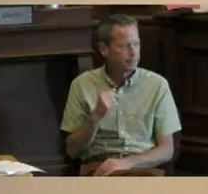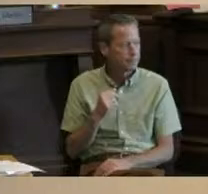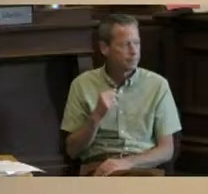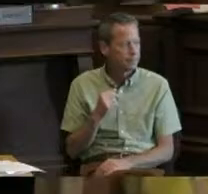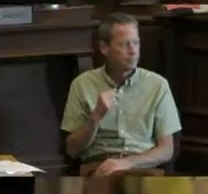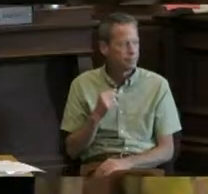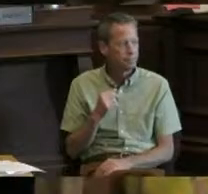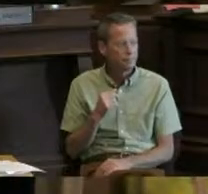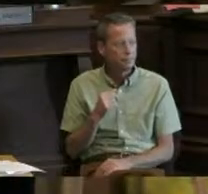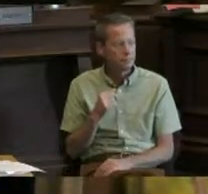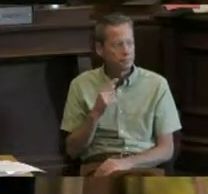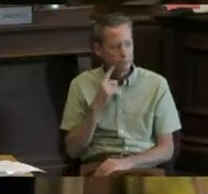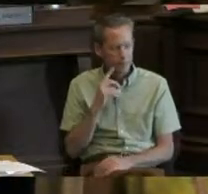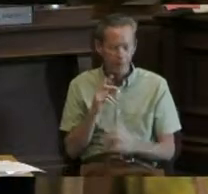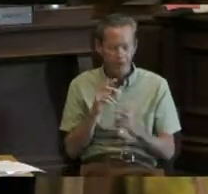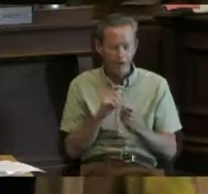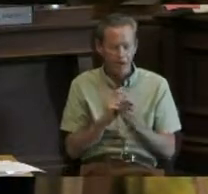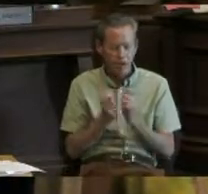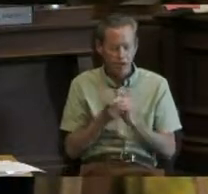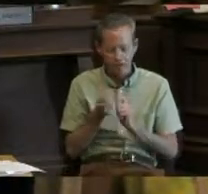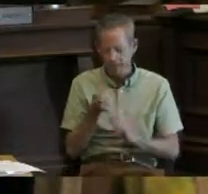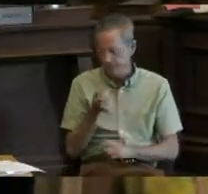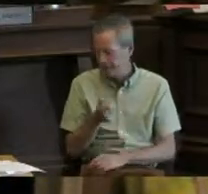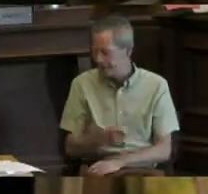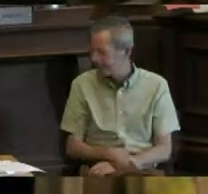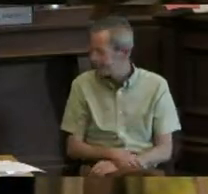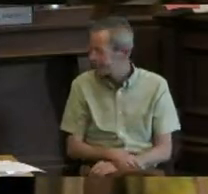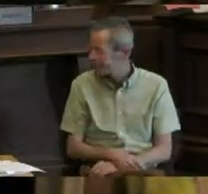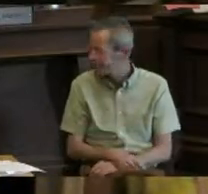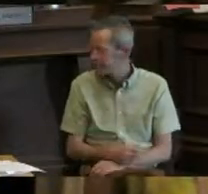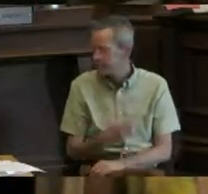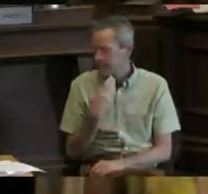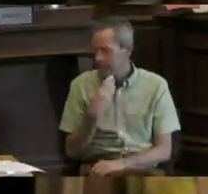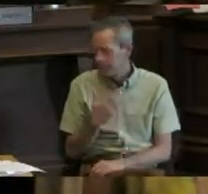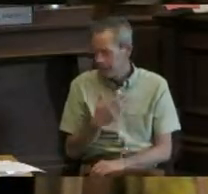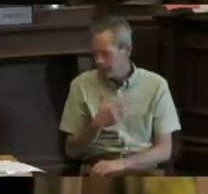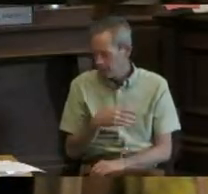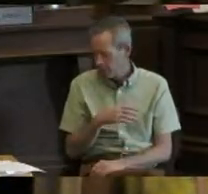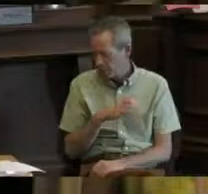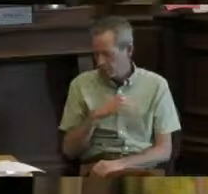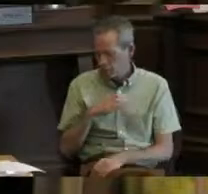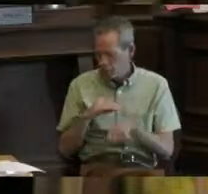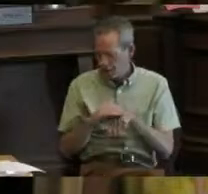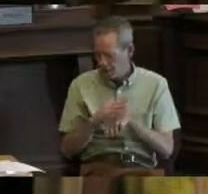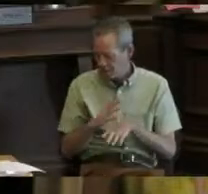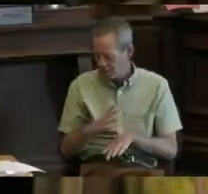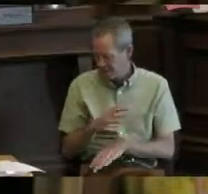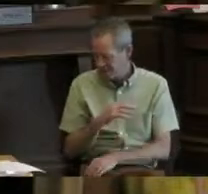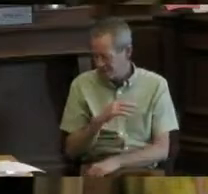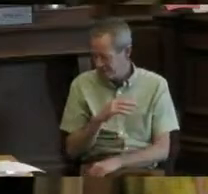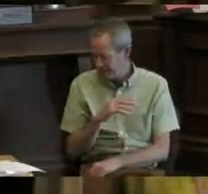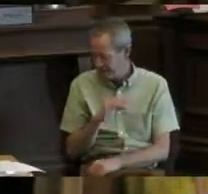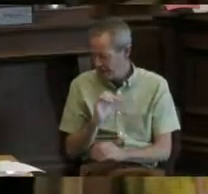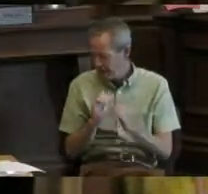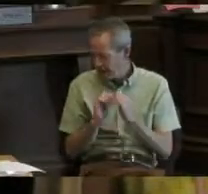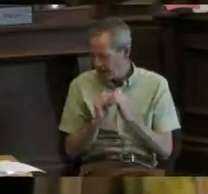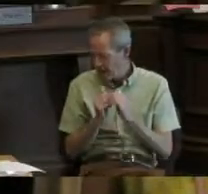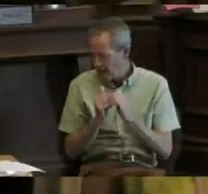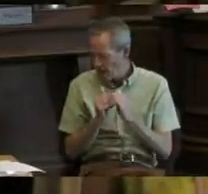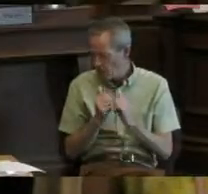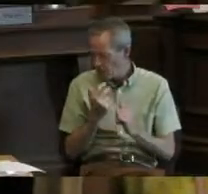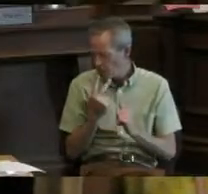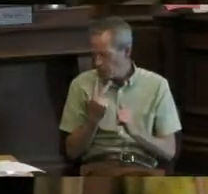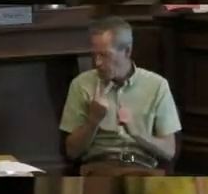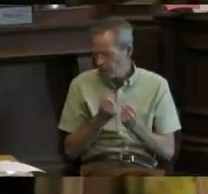No, I didn't. I figured I'd switch it up. Oh, okay. All right. Thank you. But thank you, Commissioner Counselor. So how were the